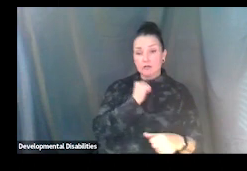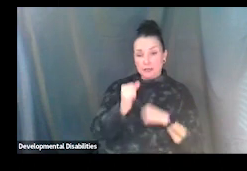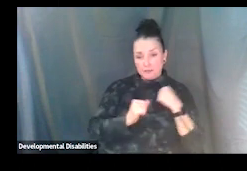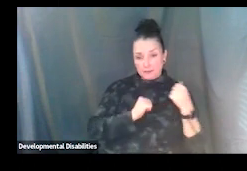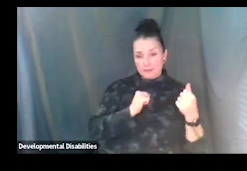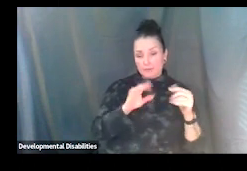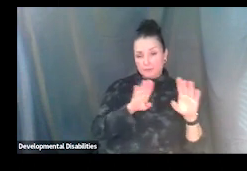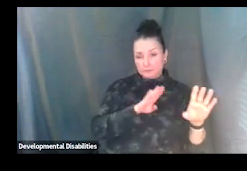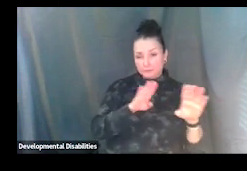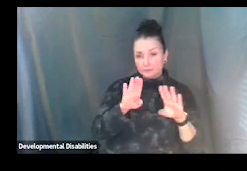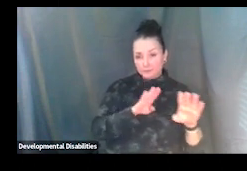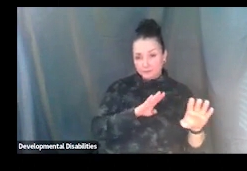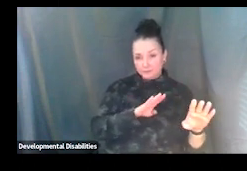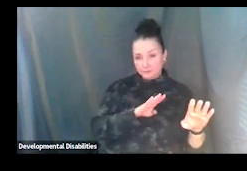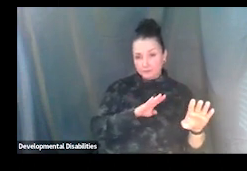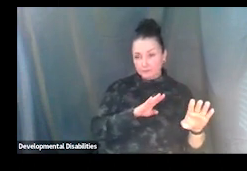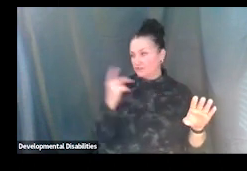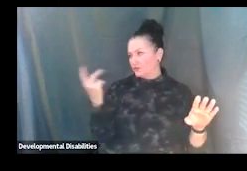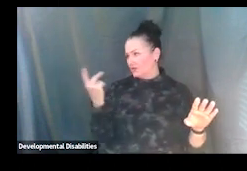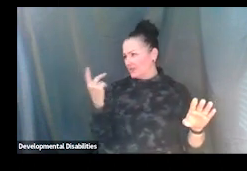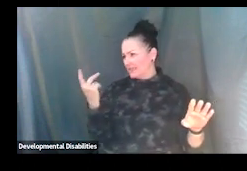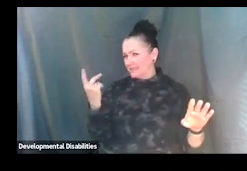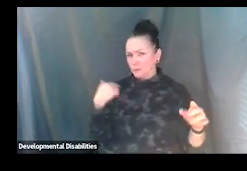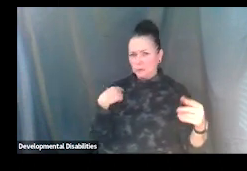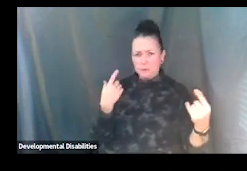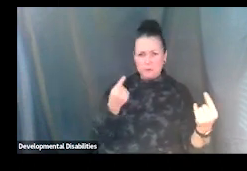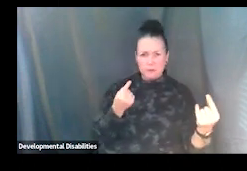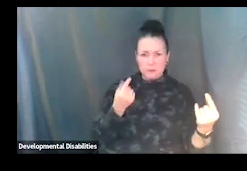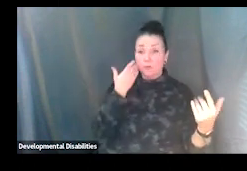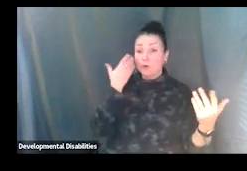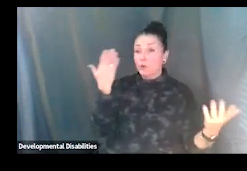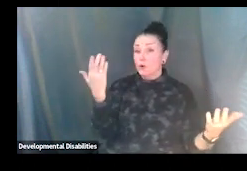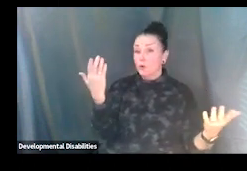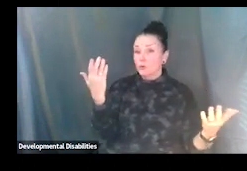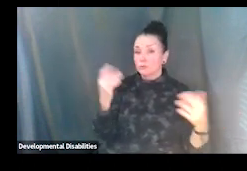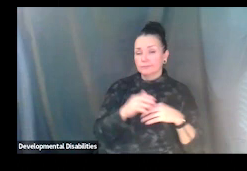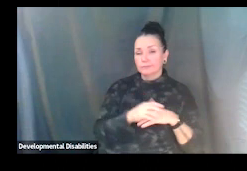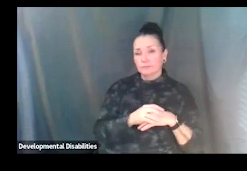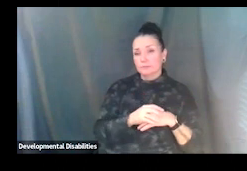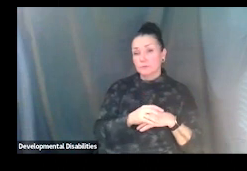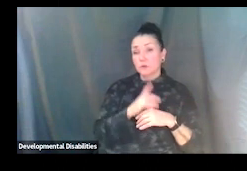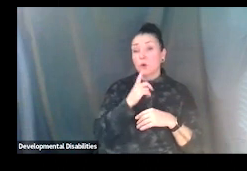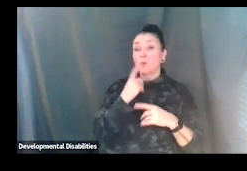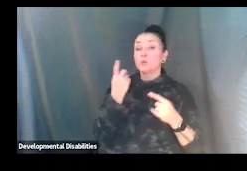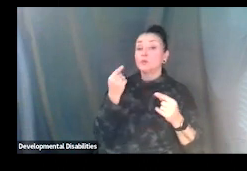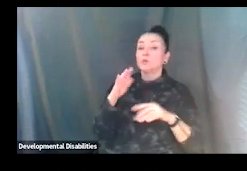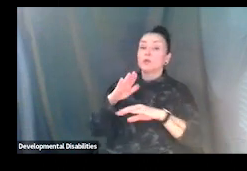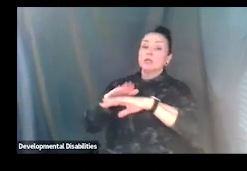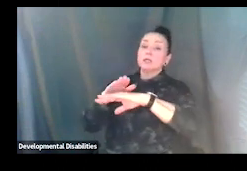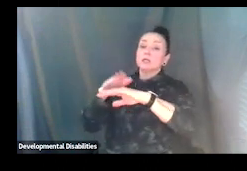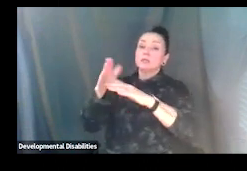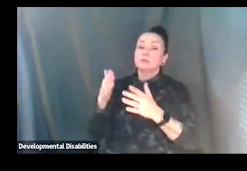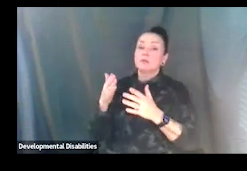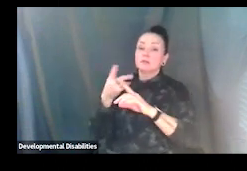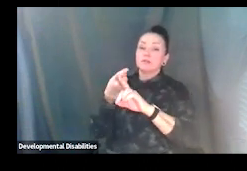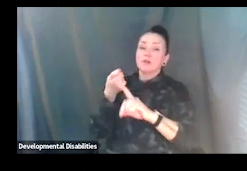do. And that's where even I think sometimes a pharmacologist or pharmacist can be really valuable, just in terms of interaction with other medicines.